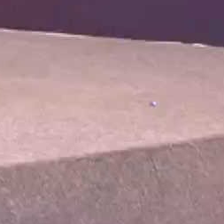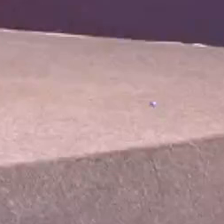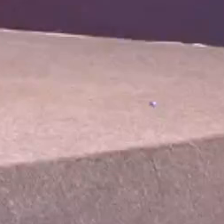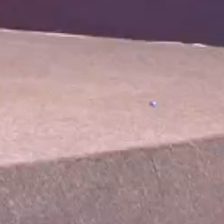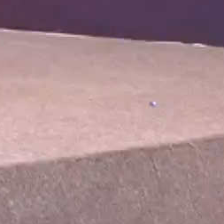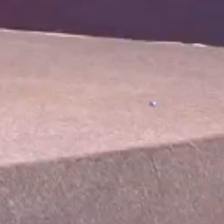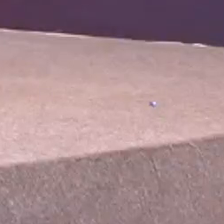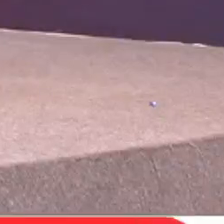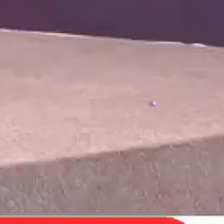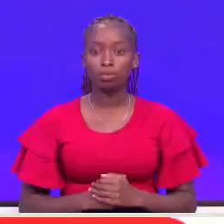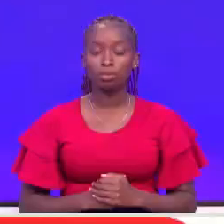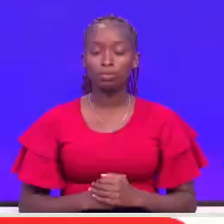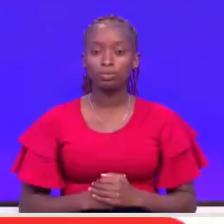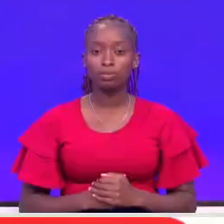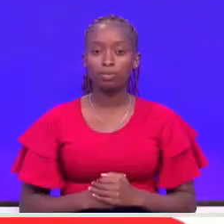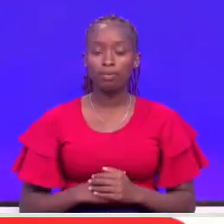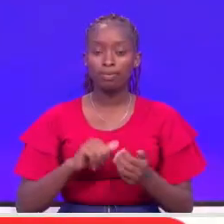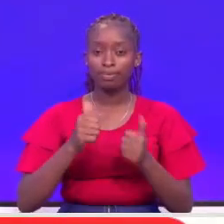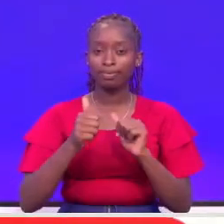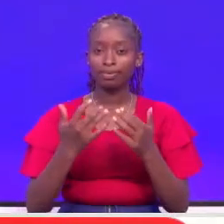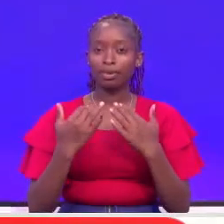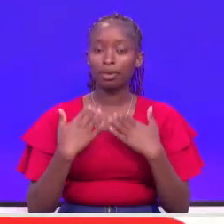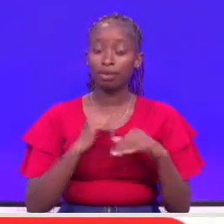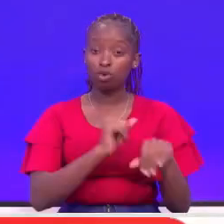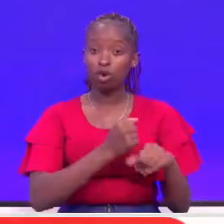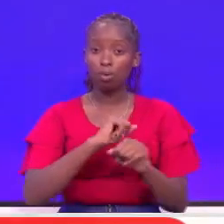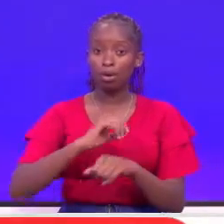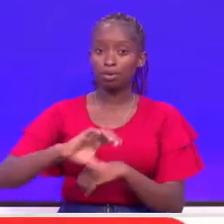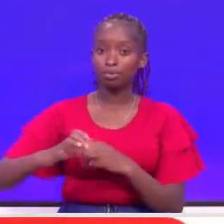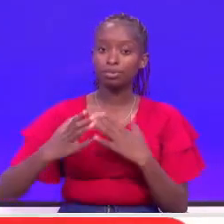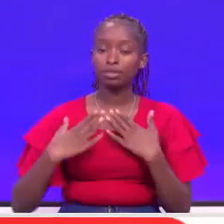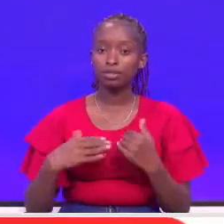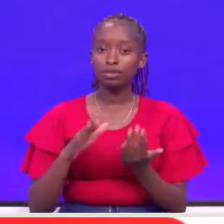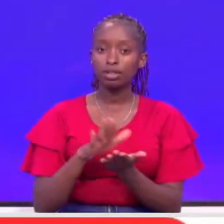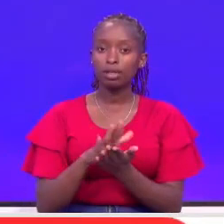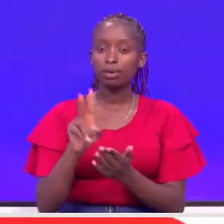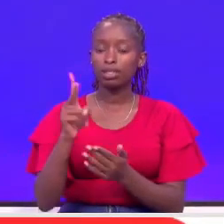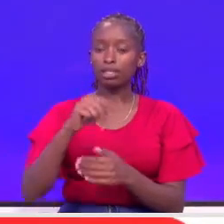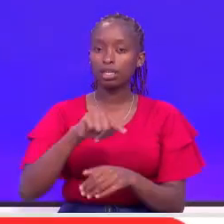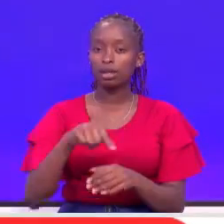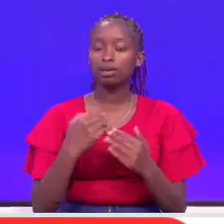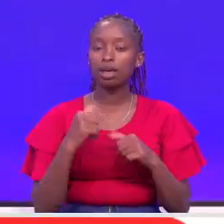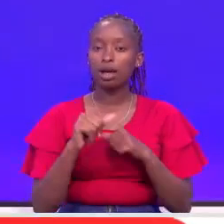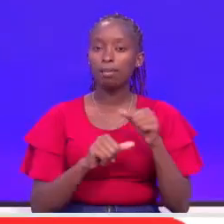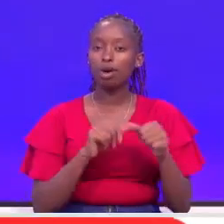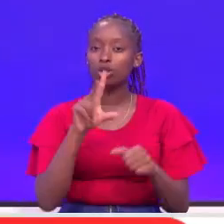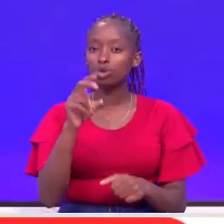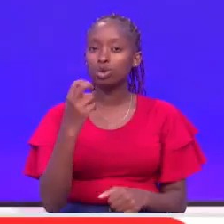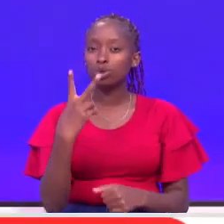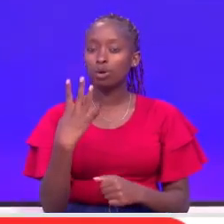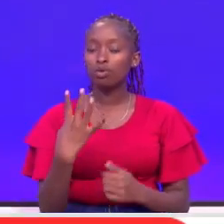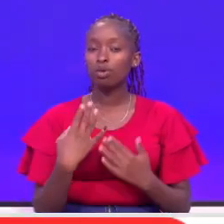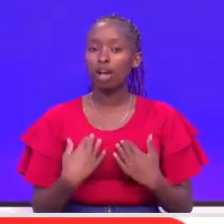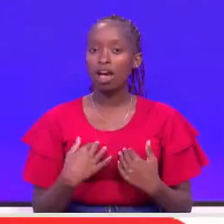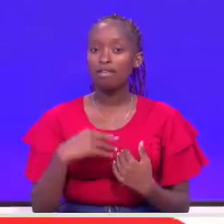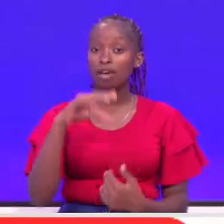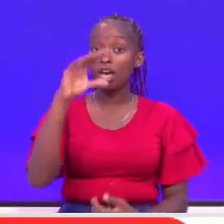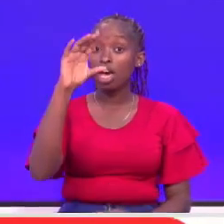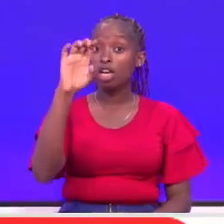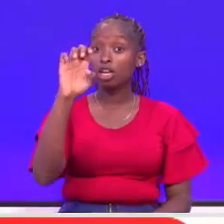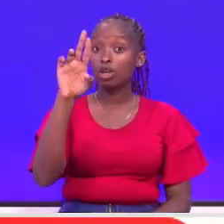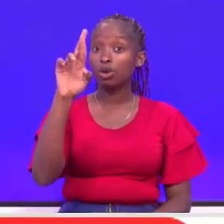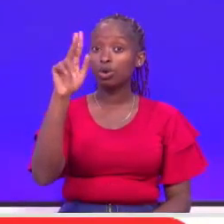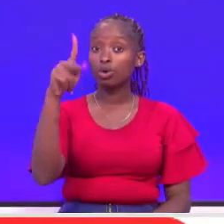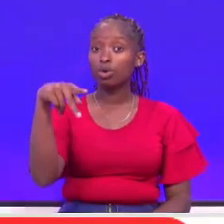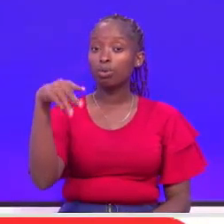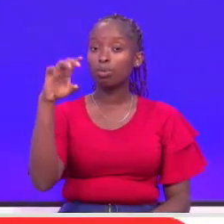Let's get sporty. Homa Bay County will host the second round of the 2024 Europe Day Kenya Football Tournament next